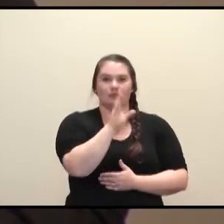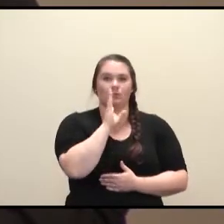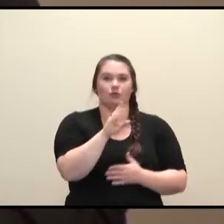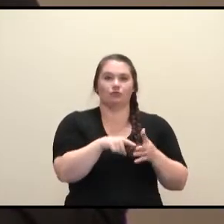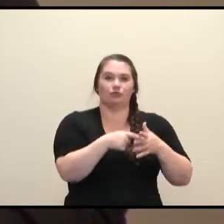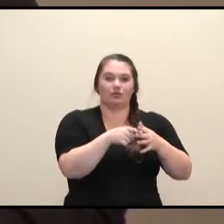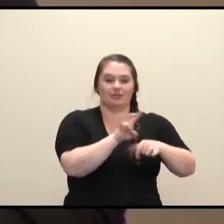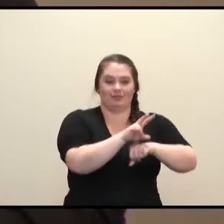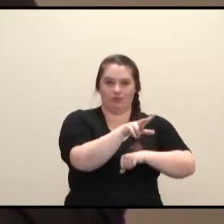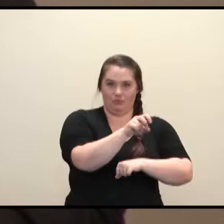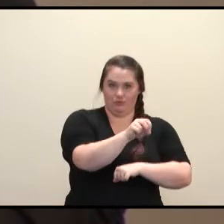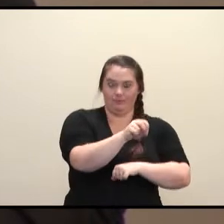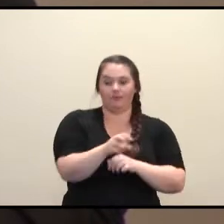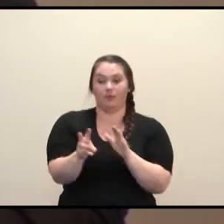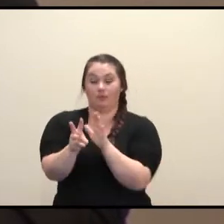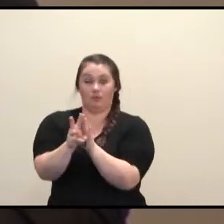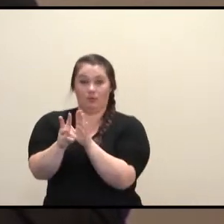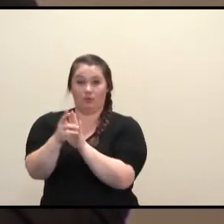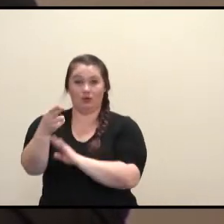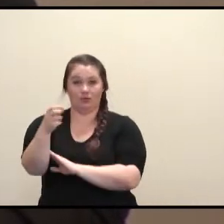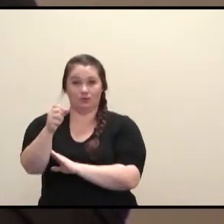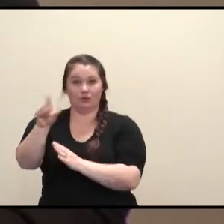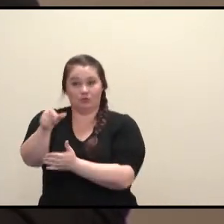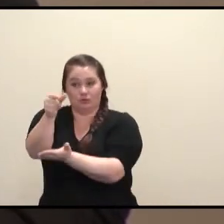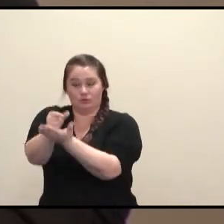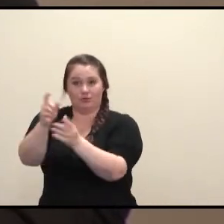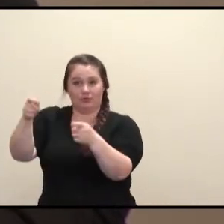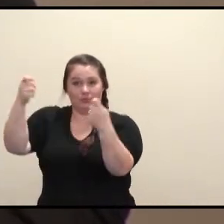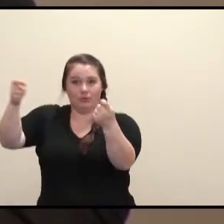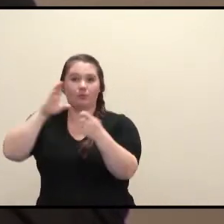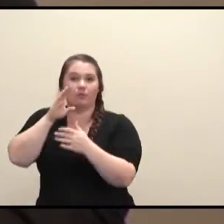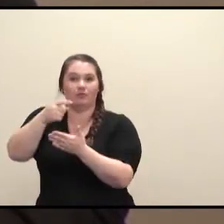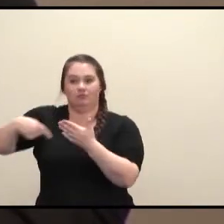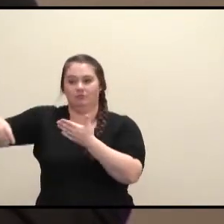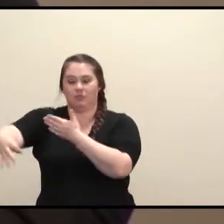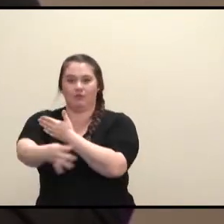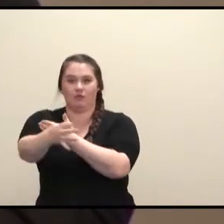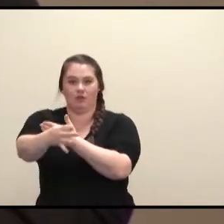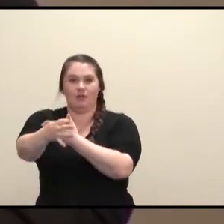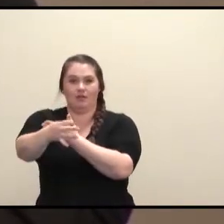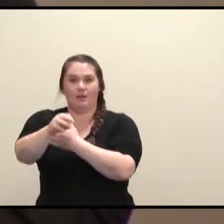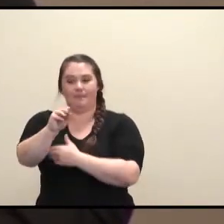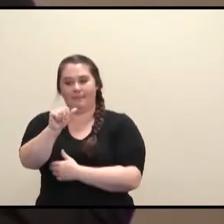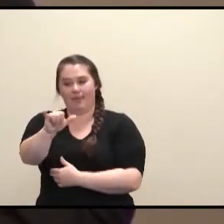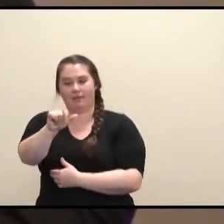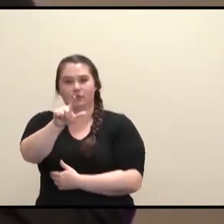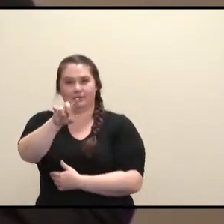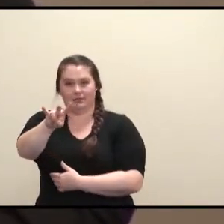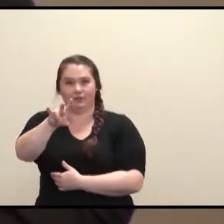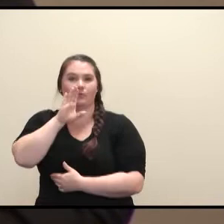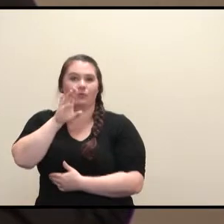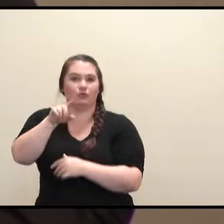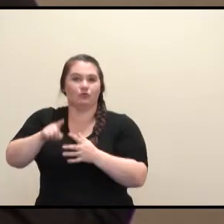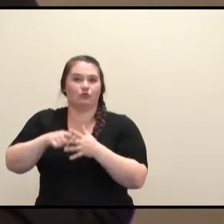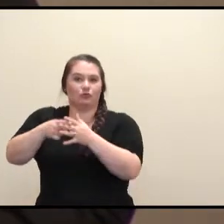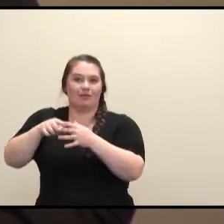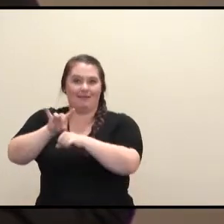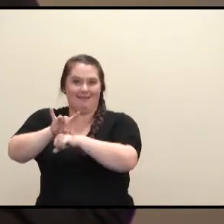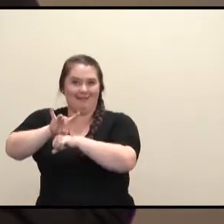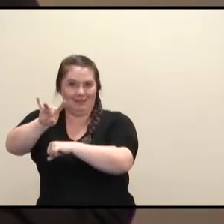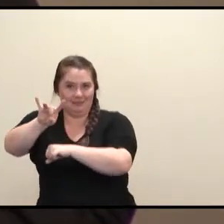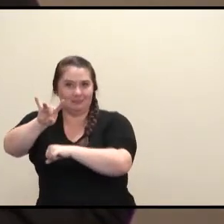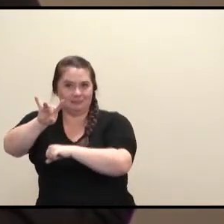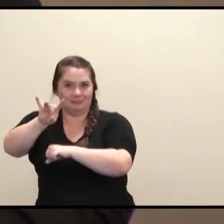p.m. And Waco High School ceremony will be held on Friday, May the 27th, and it will be at 8 o'clock p.m. It's on